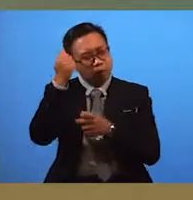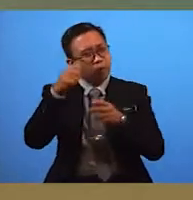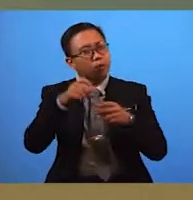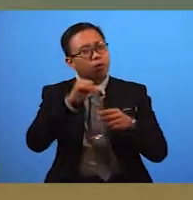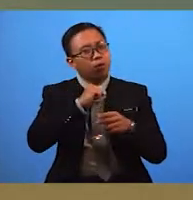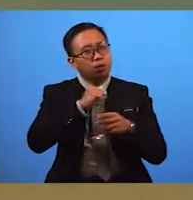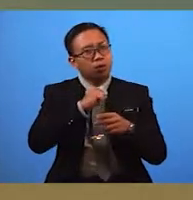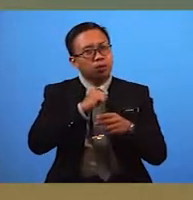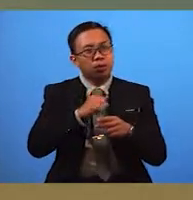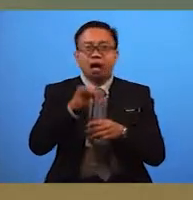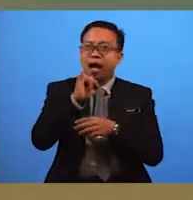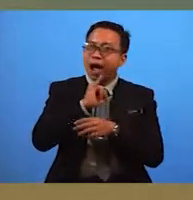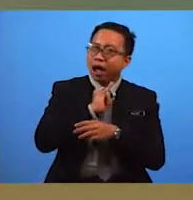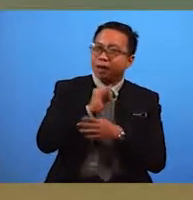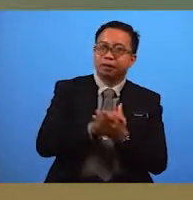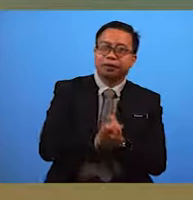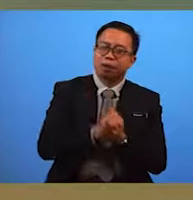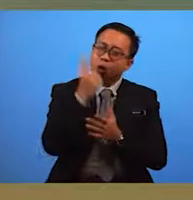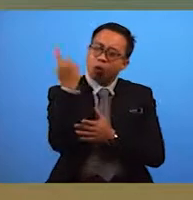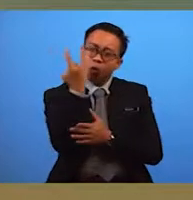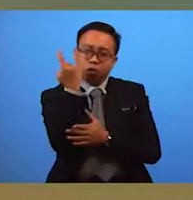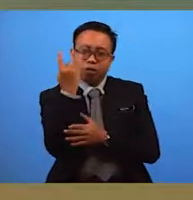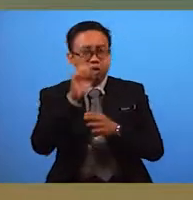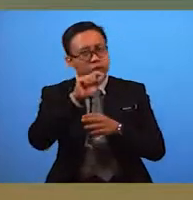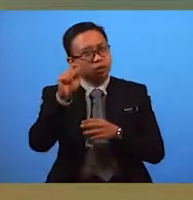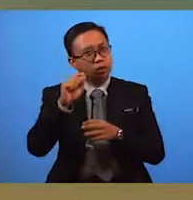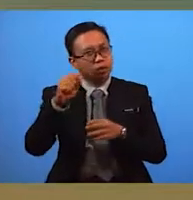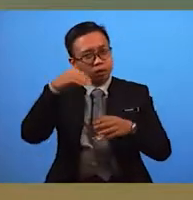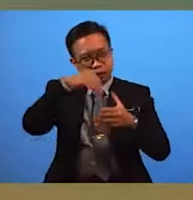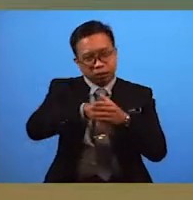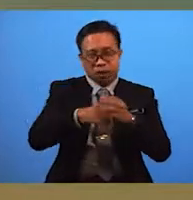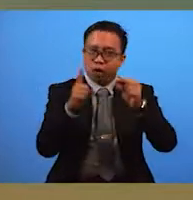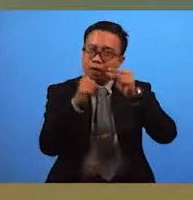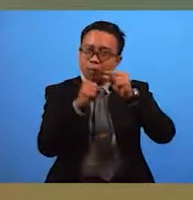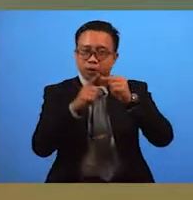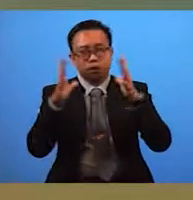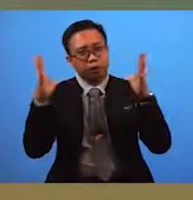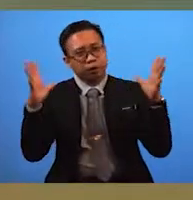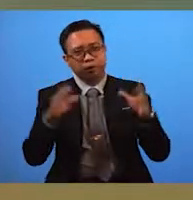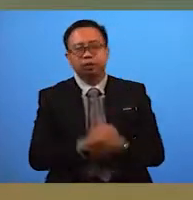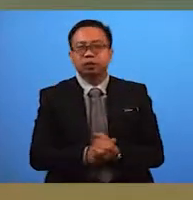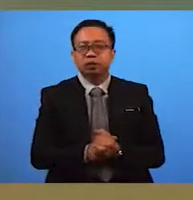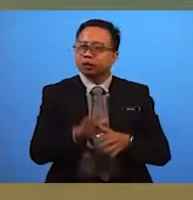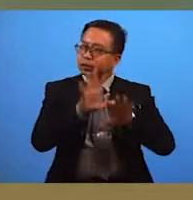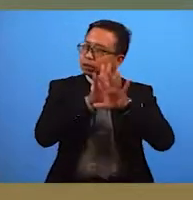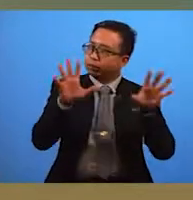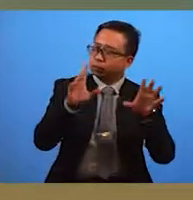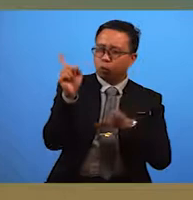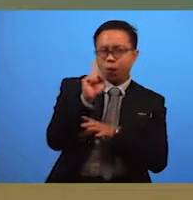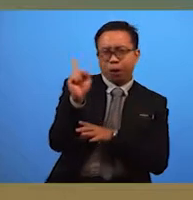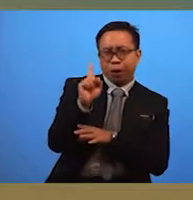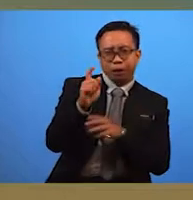pronoun I, which is always written in capital letter. No matter where it is placed